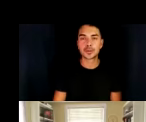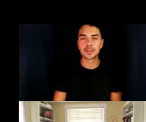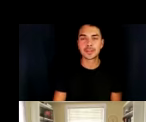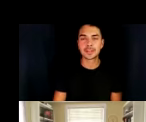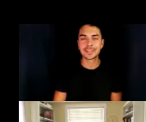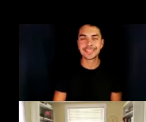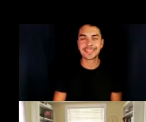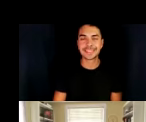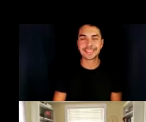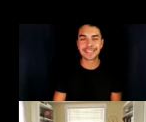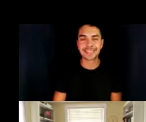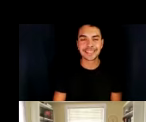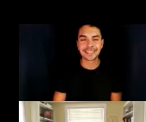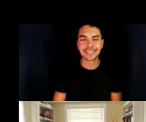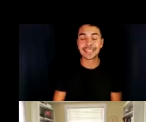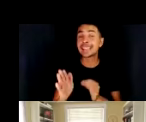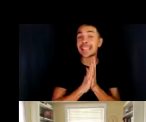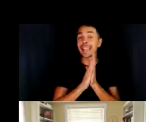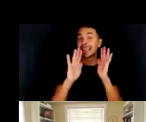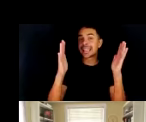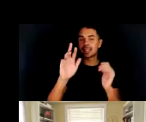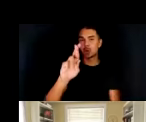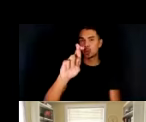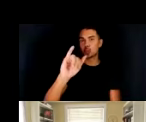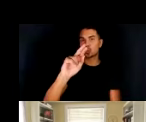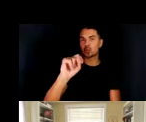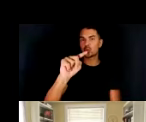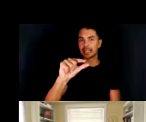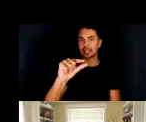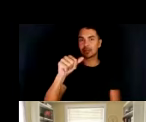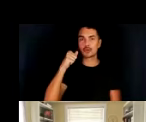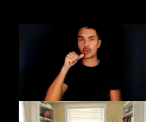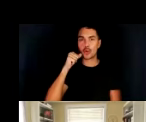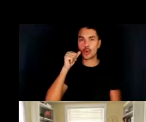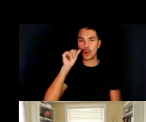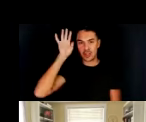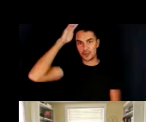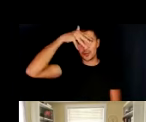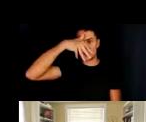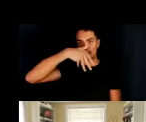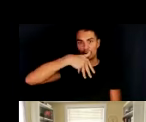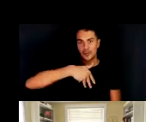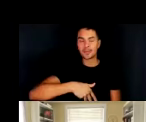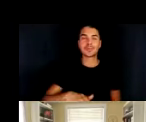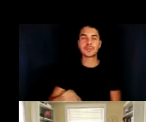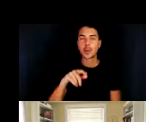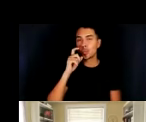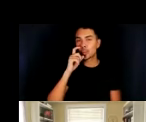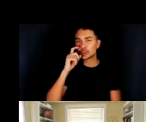Let's see. Yay, the Ring Girl. A witch costume. I think I'm a witch or a vampire like every year.